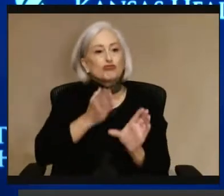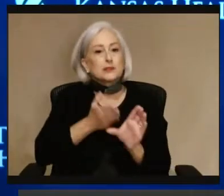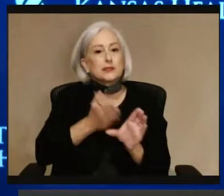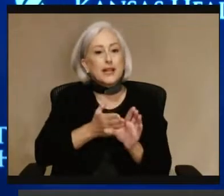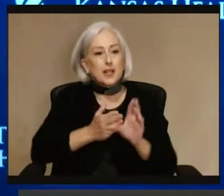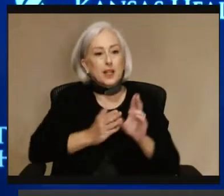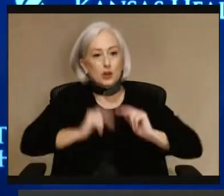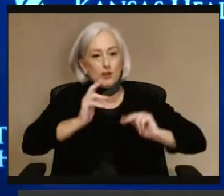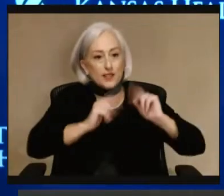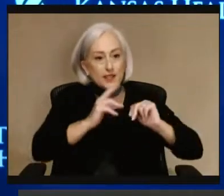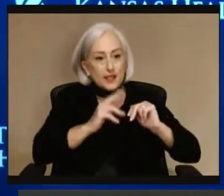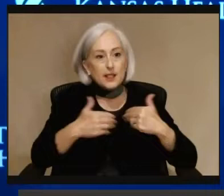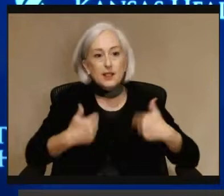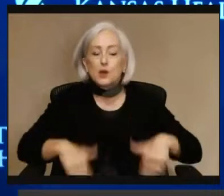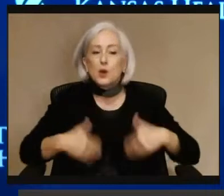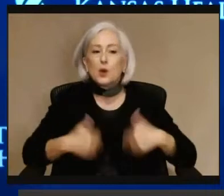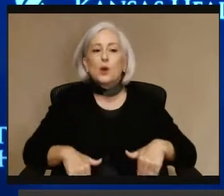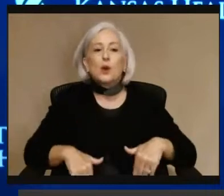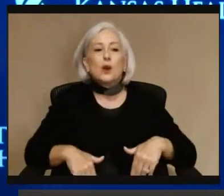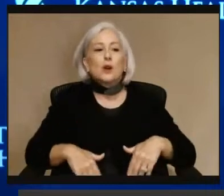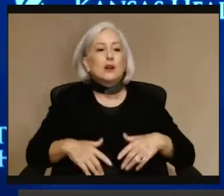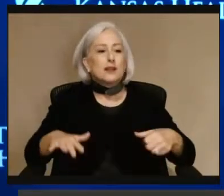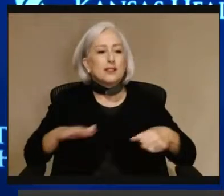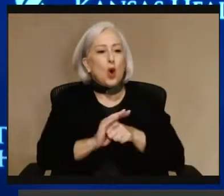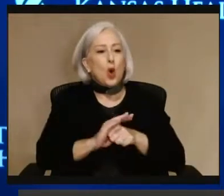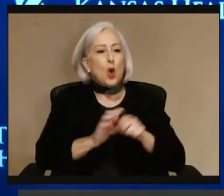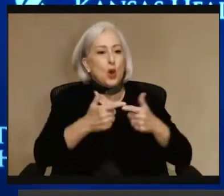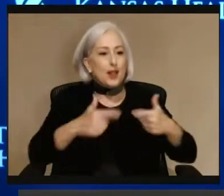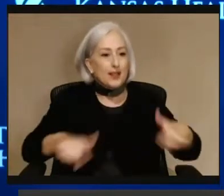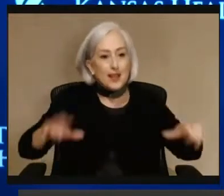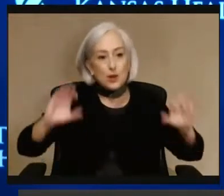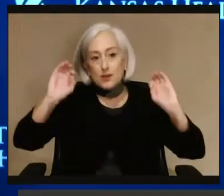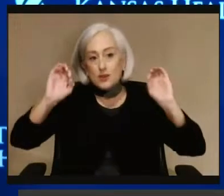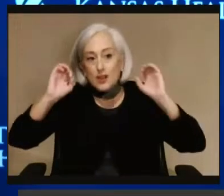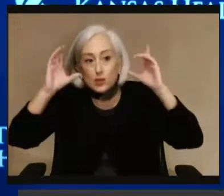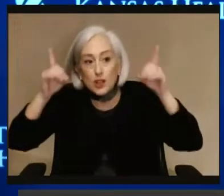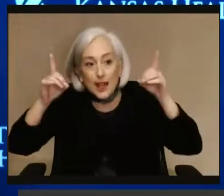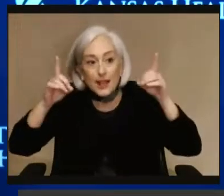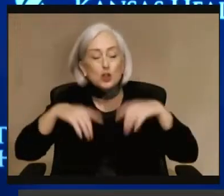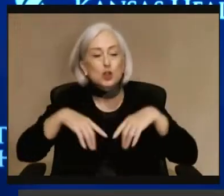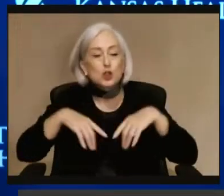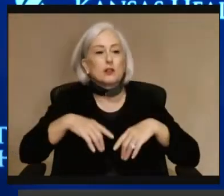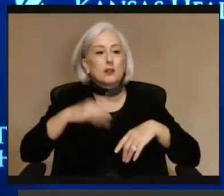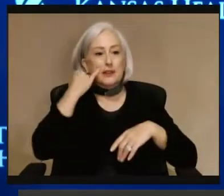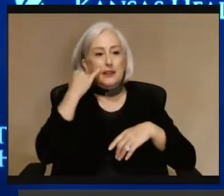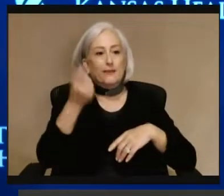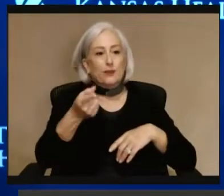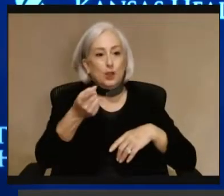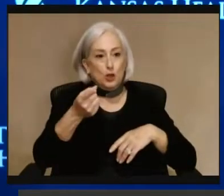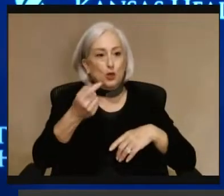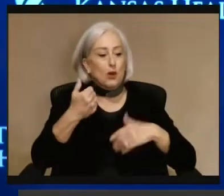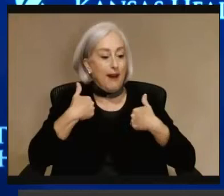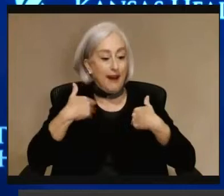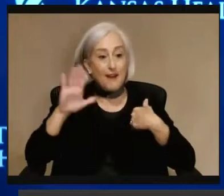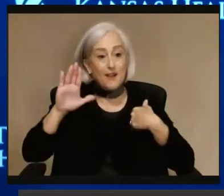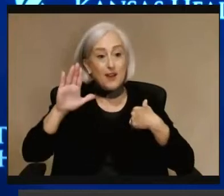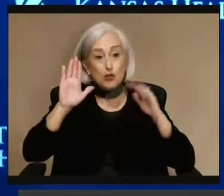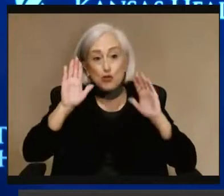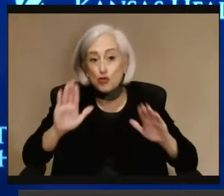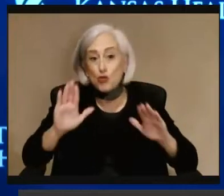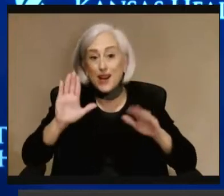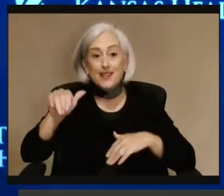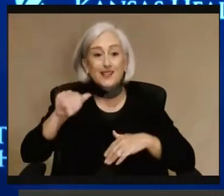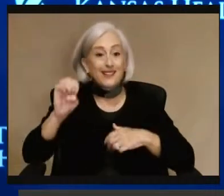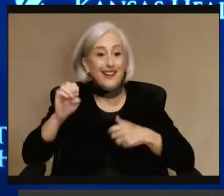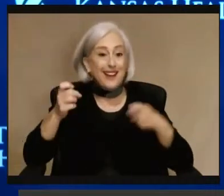it's a whole language and a whole education that if you're someplace that has really great case management, maybe you get some of that while the patient's